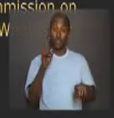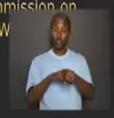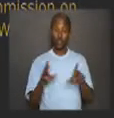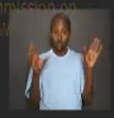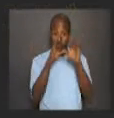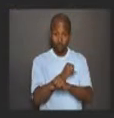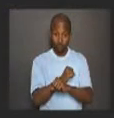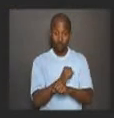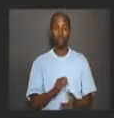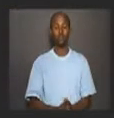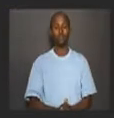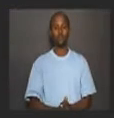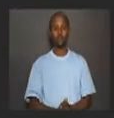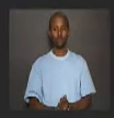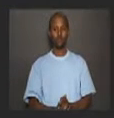Time's up.